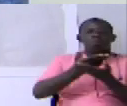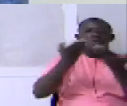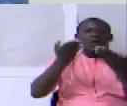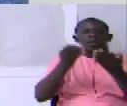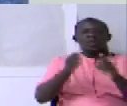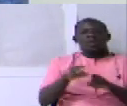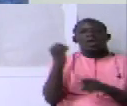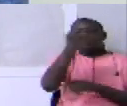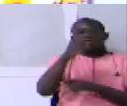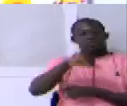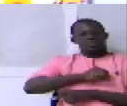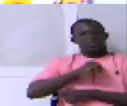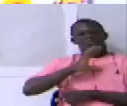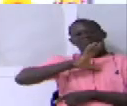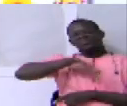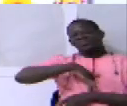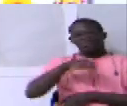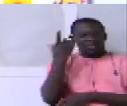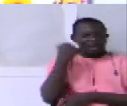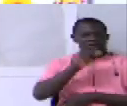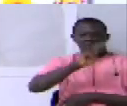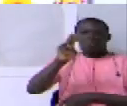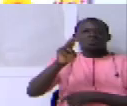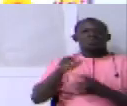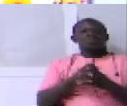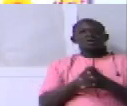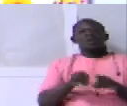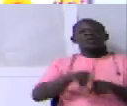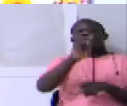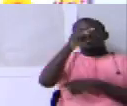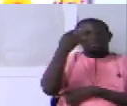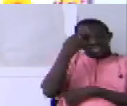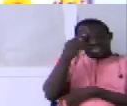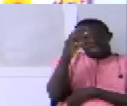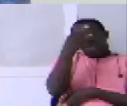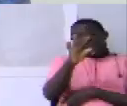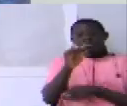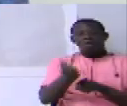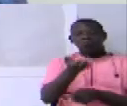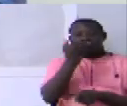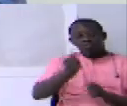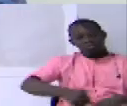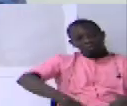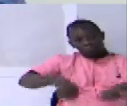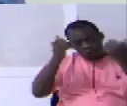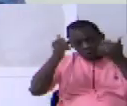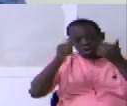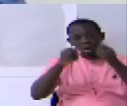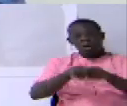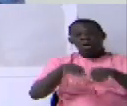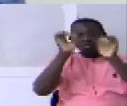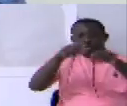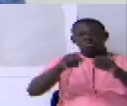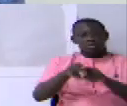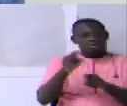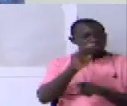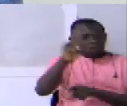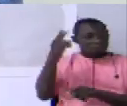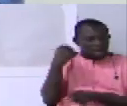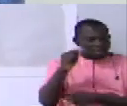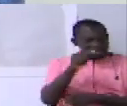Because they don't like it. And do you think if the food was good, they would not like